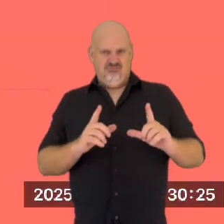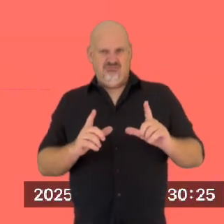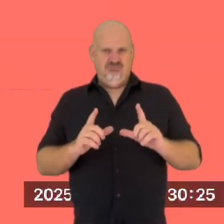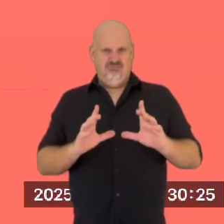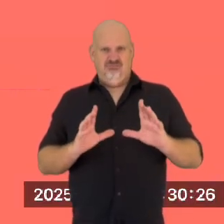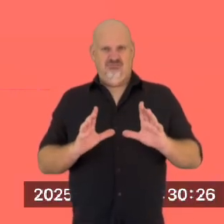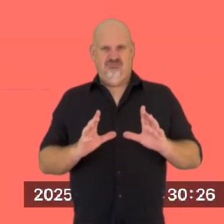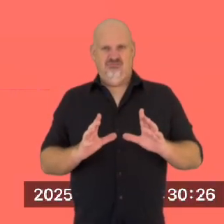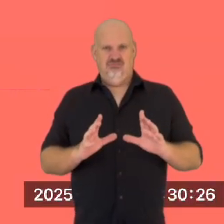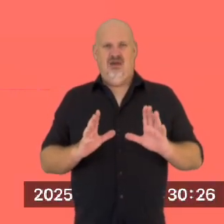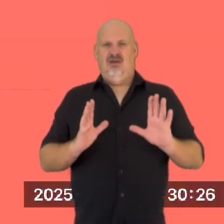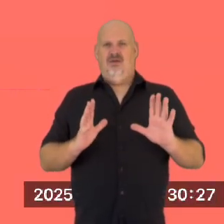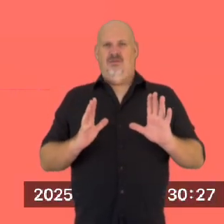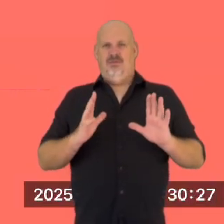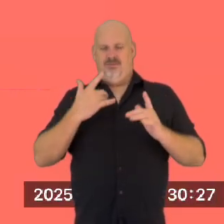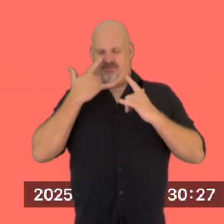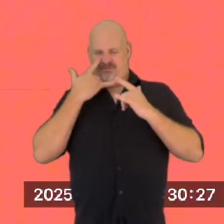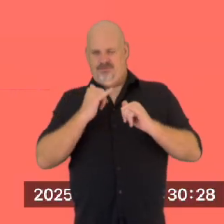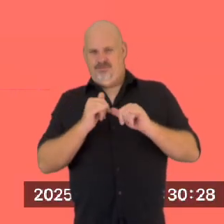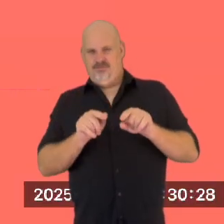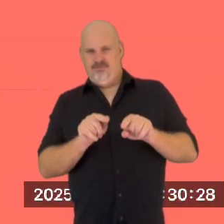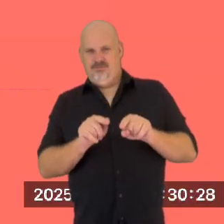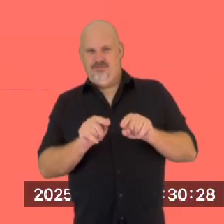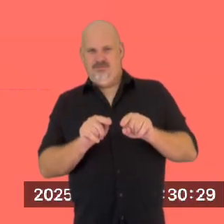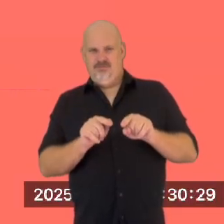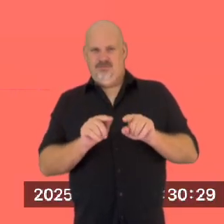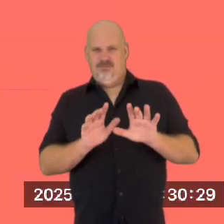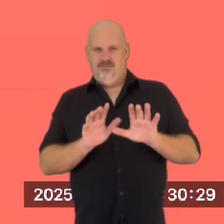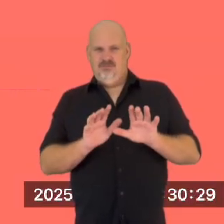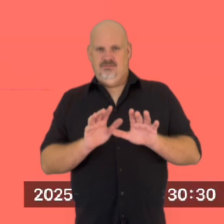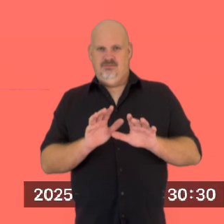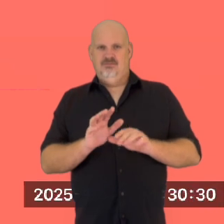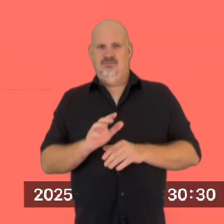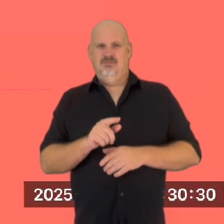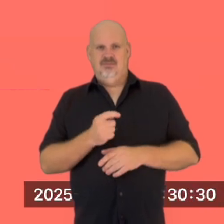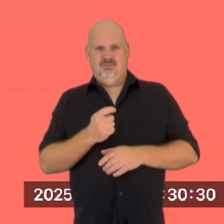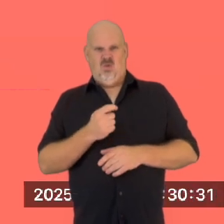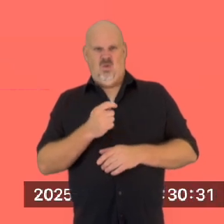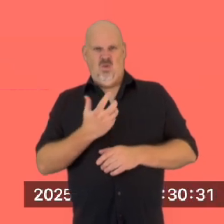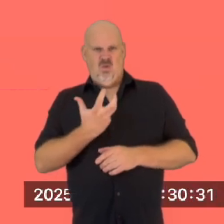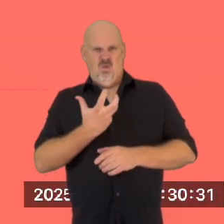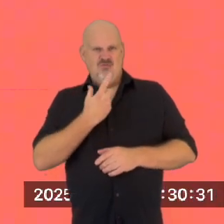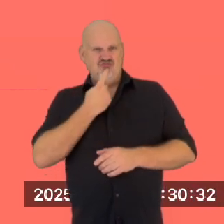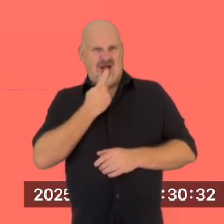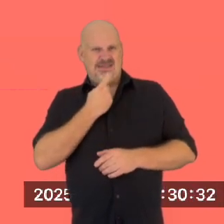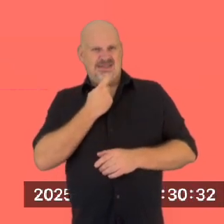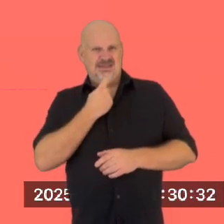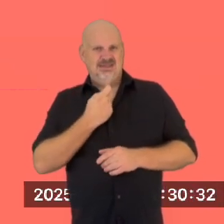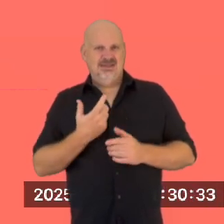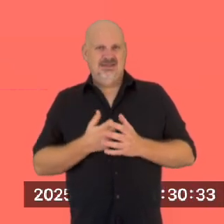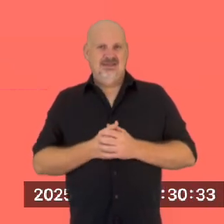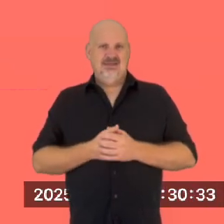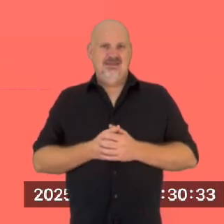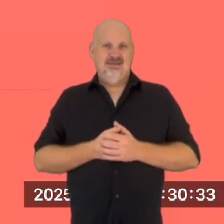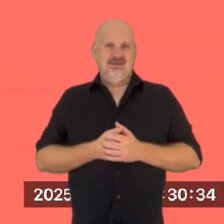do we want this rose to be? It's night time, so let's have a little trial with this here. That's quite that color. That's